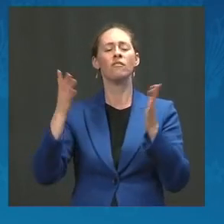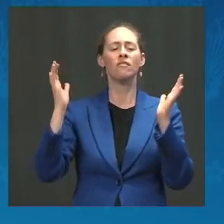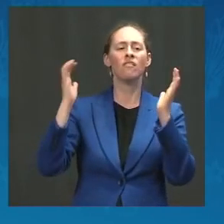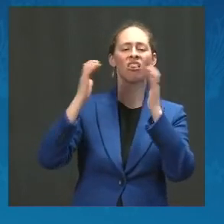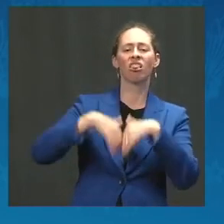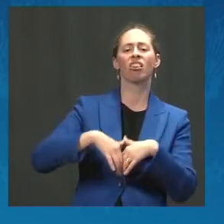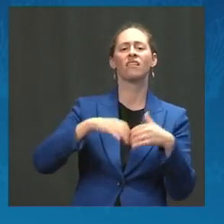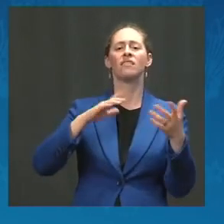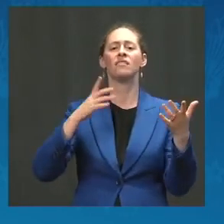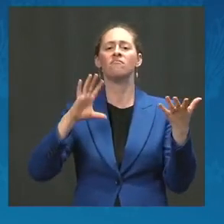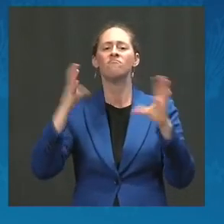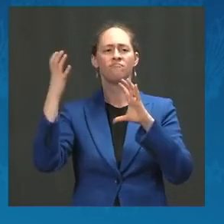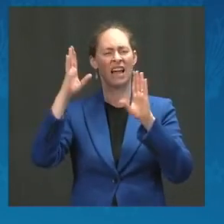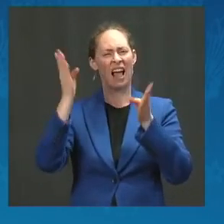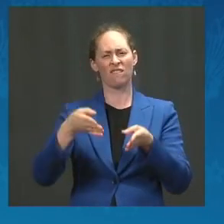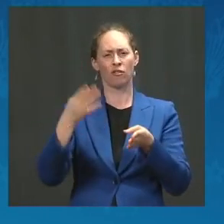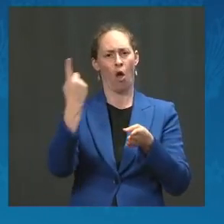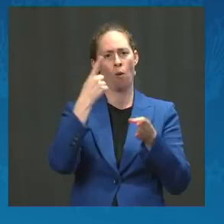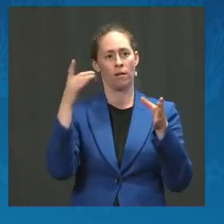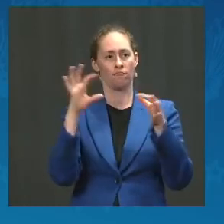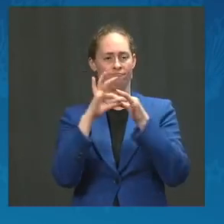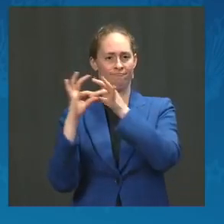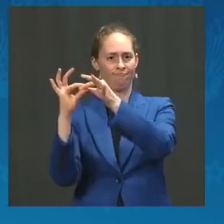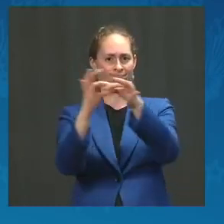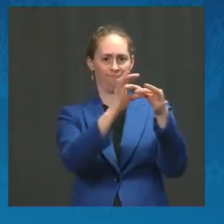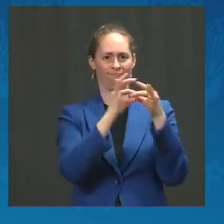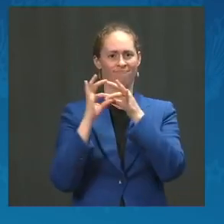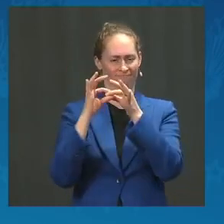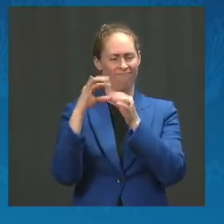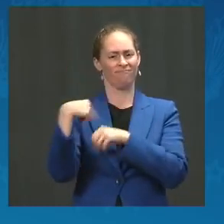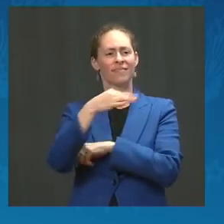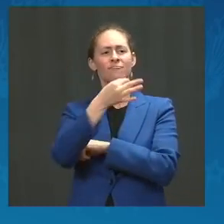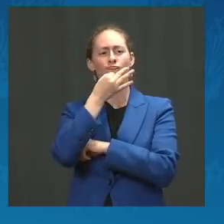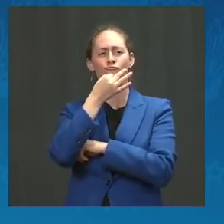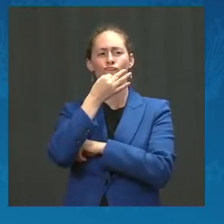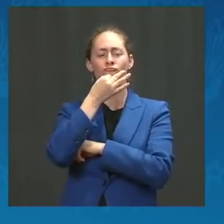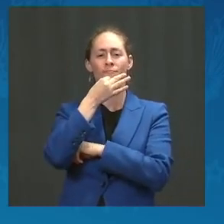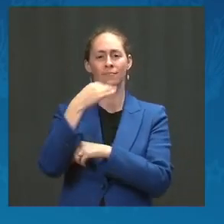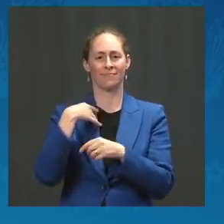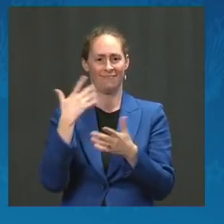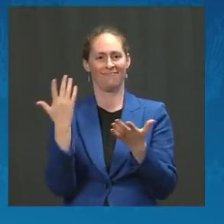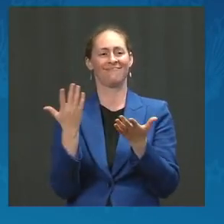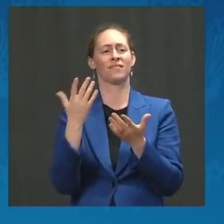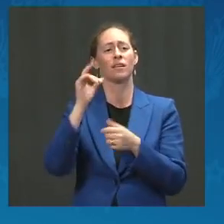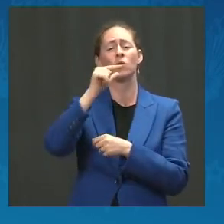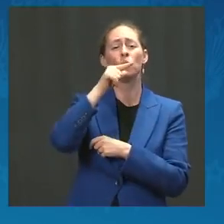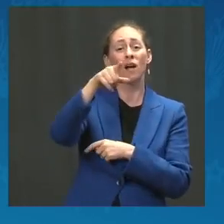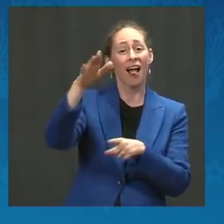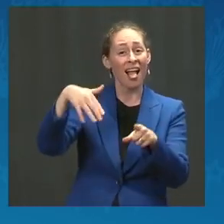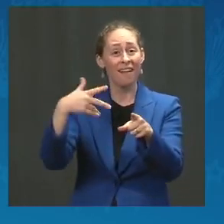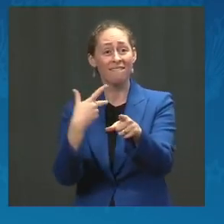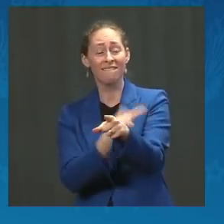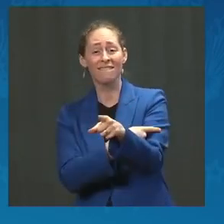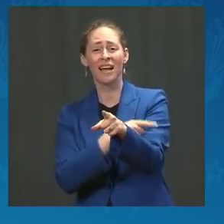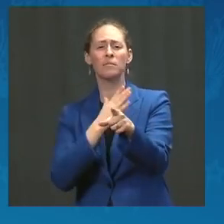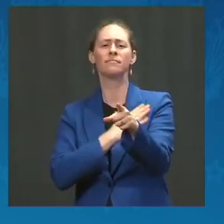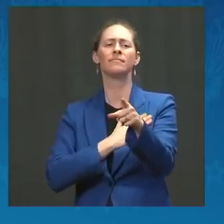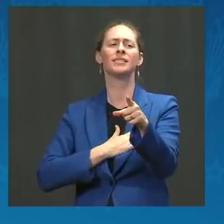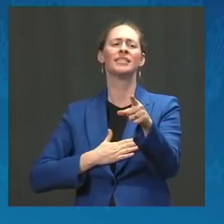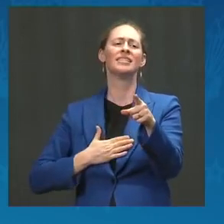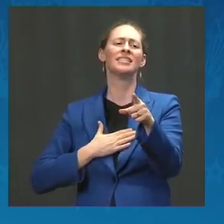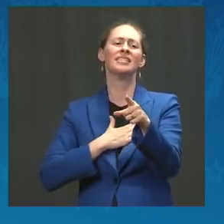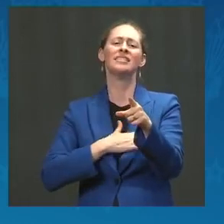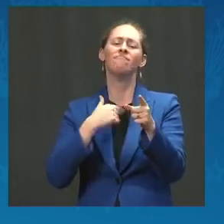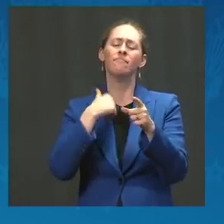the United States of America. So I say to all those who are unvaccinated, please, please get